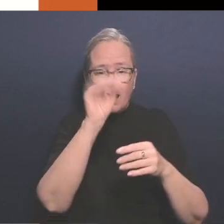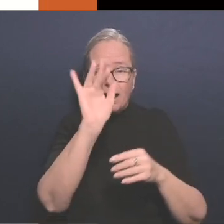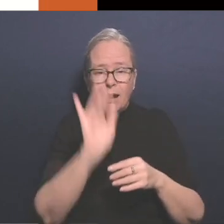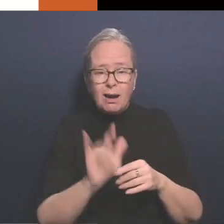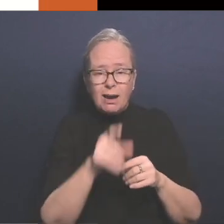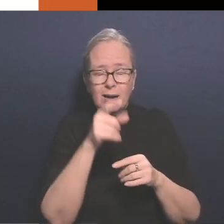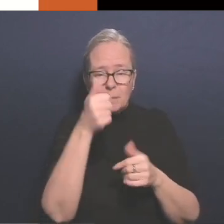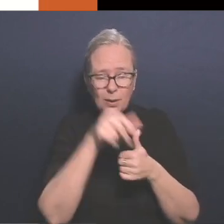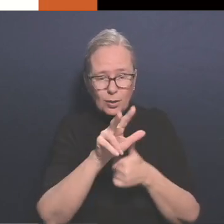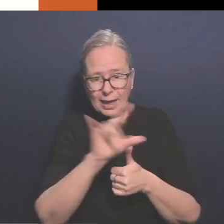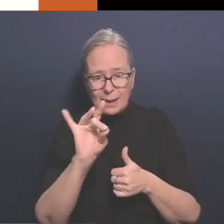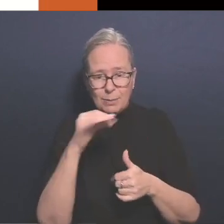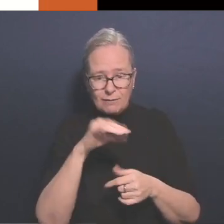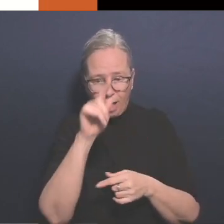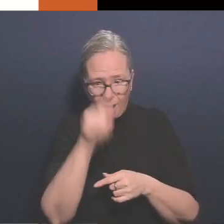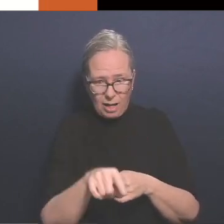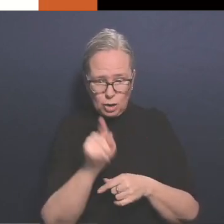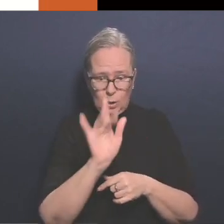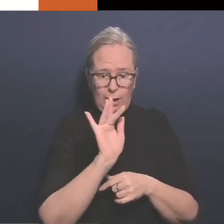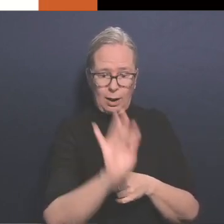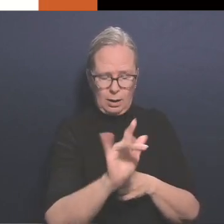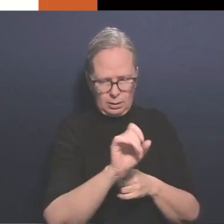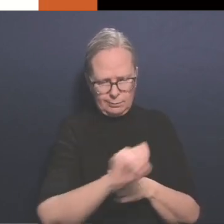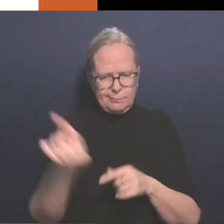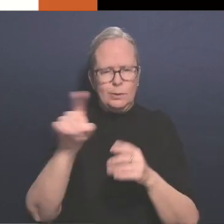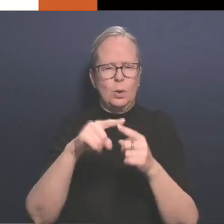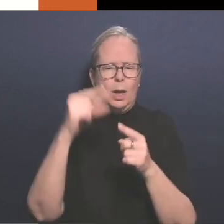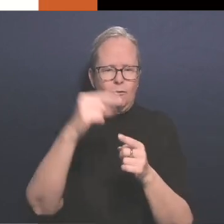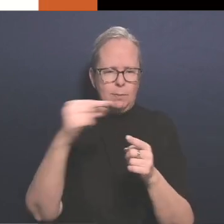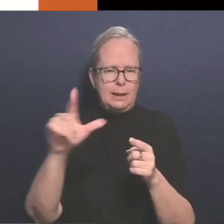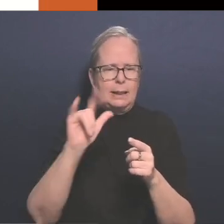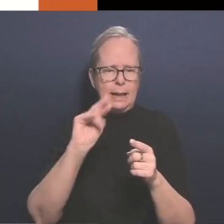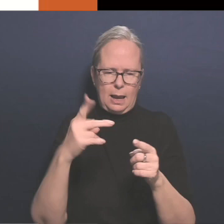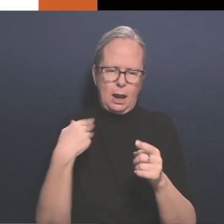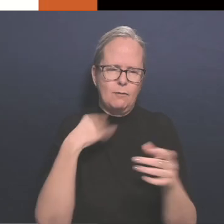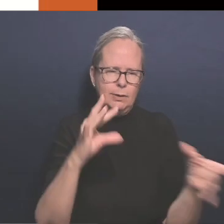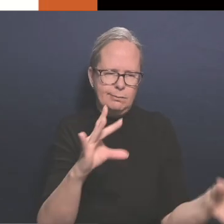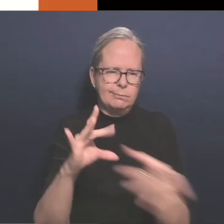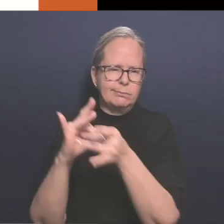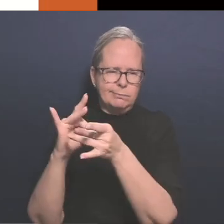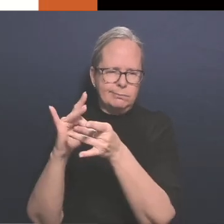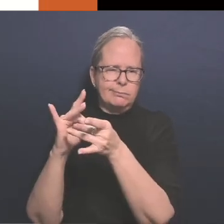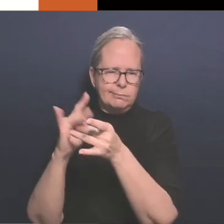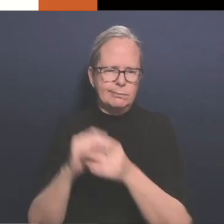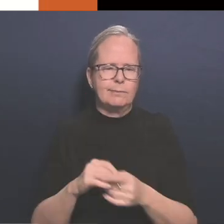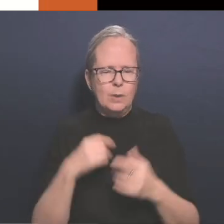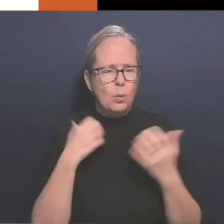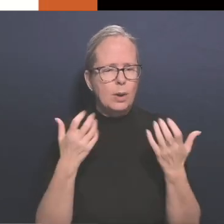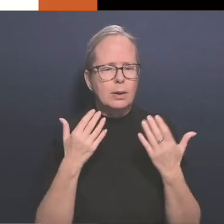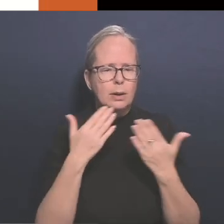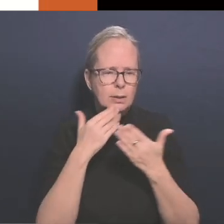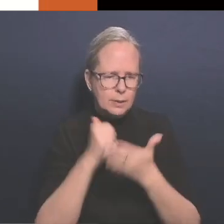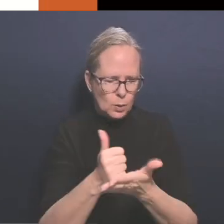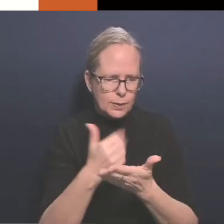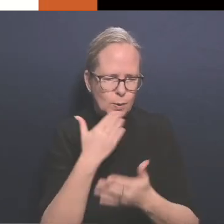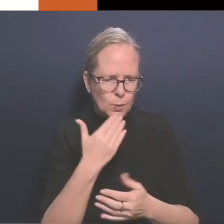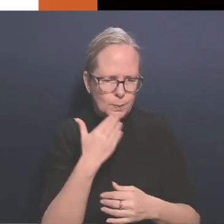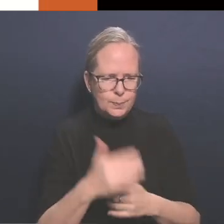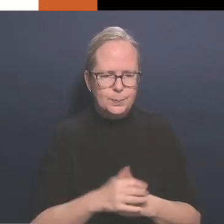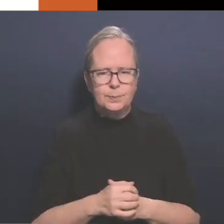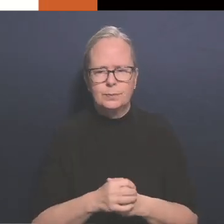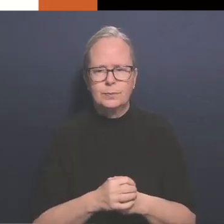provided link that will take you to the government site, where you can then pick up your applications and